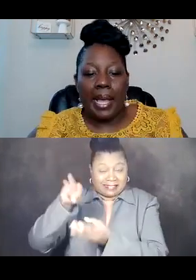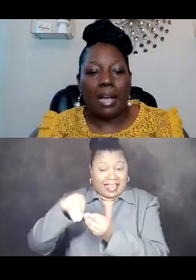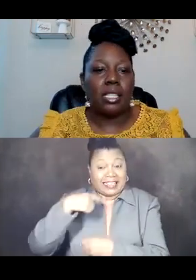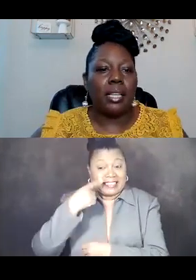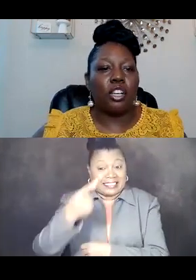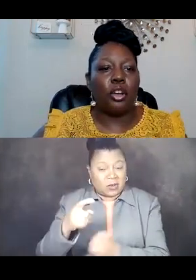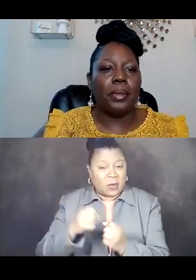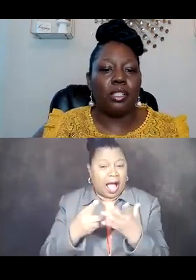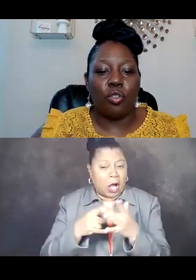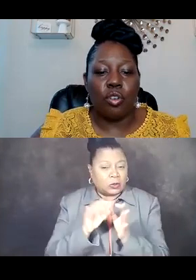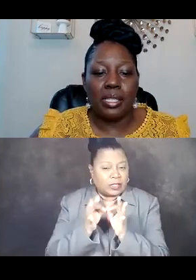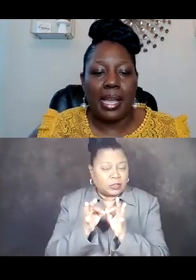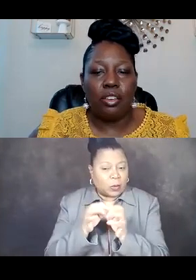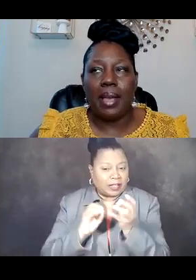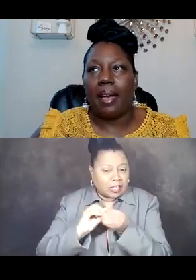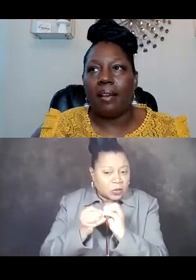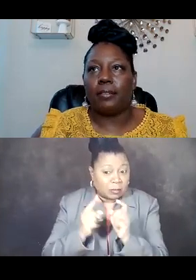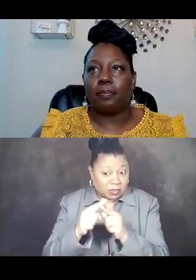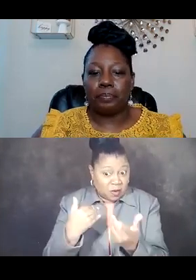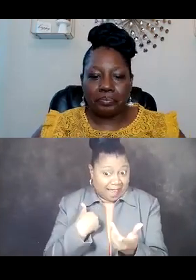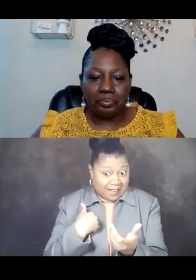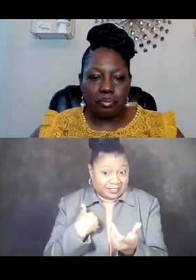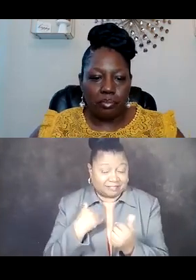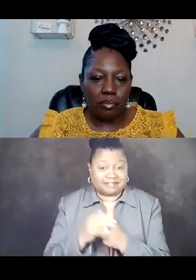you how to interpret the scores that you have.